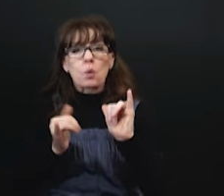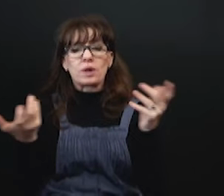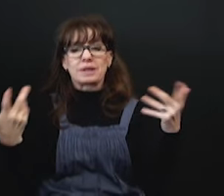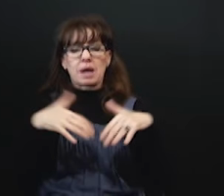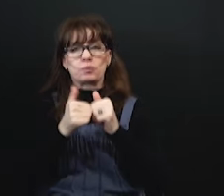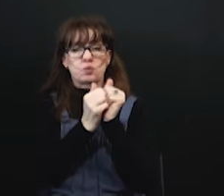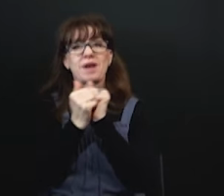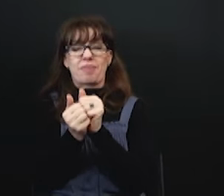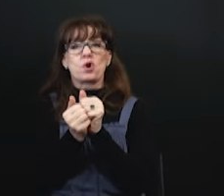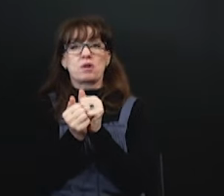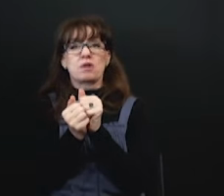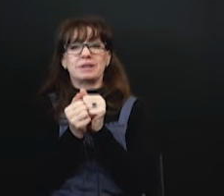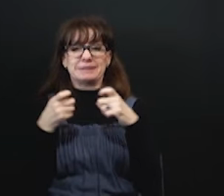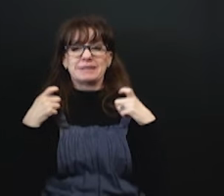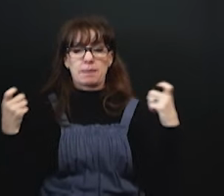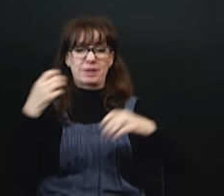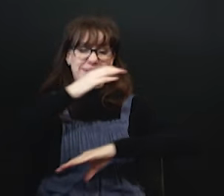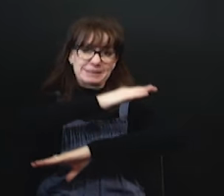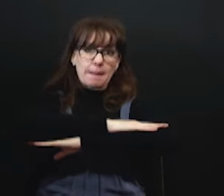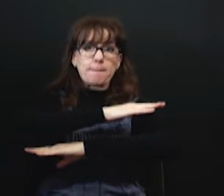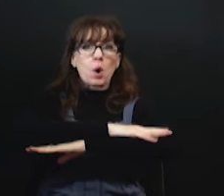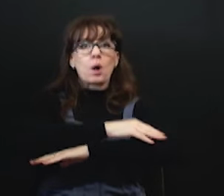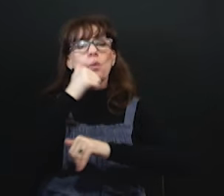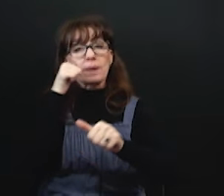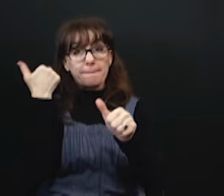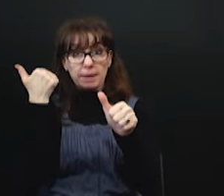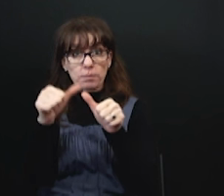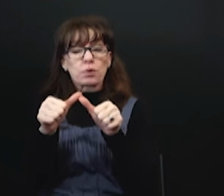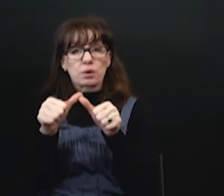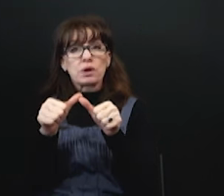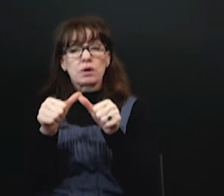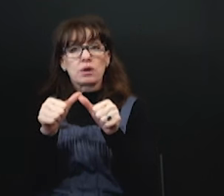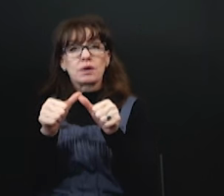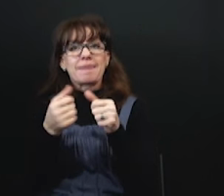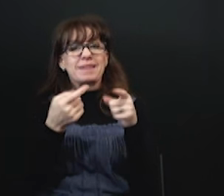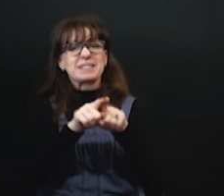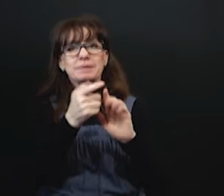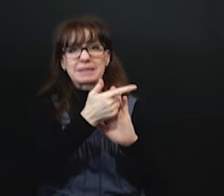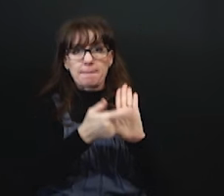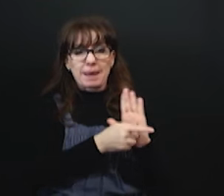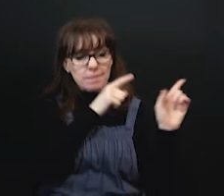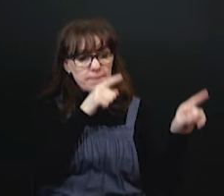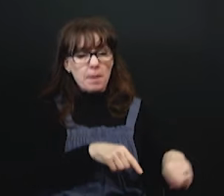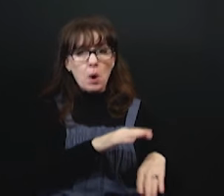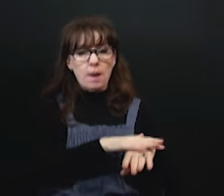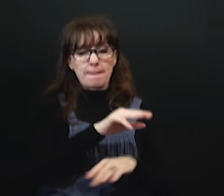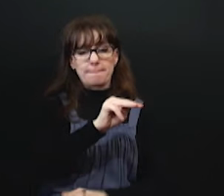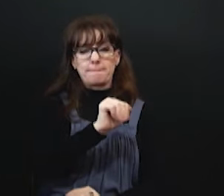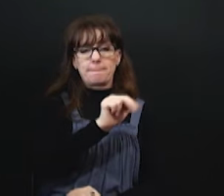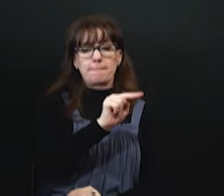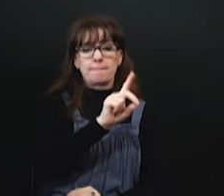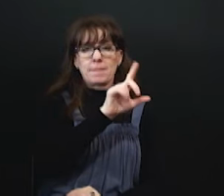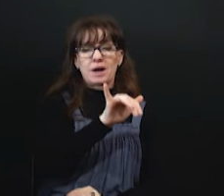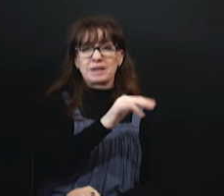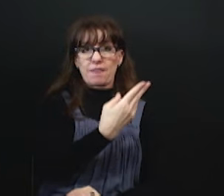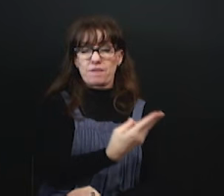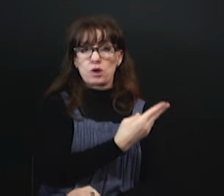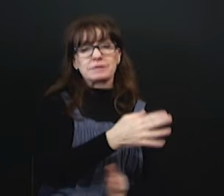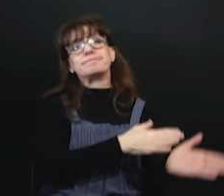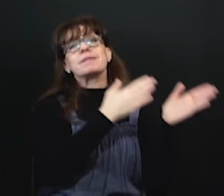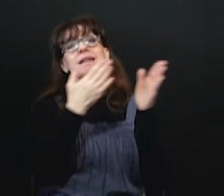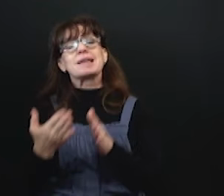and we'll celebrate around the table. We will remember as he's commanded us to do on Monday, Thursday. The next night, we'll be here in the